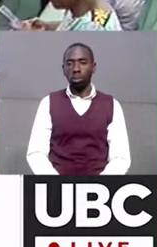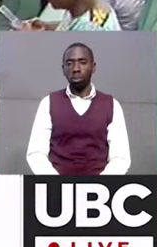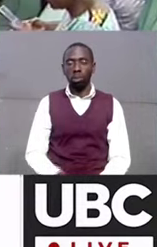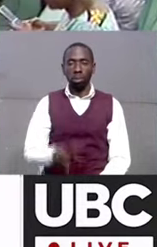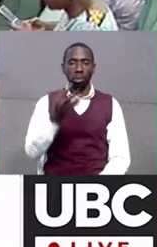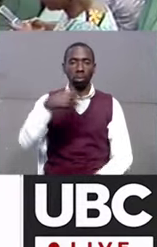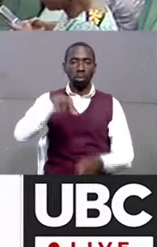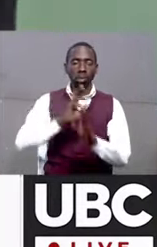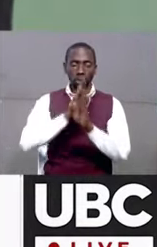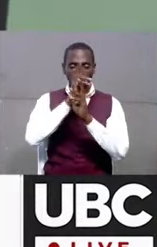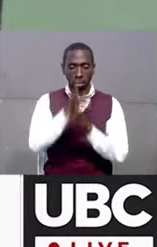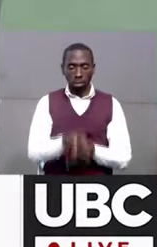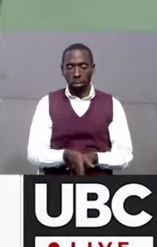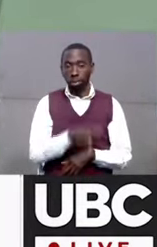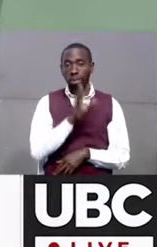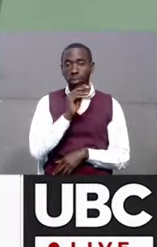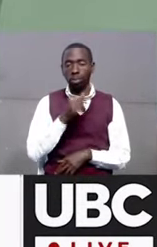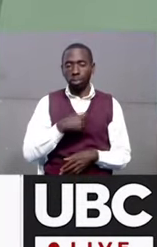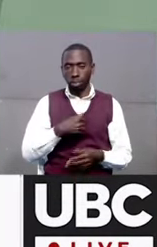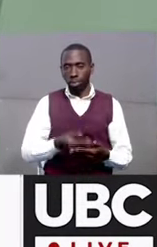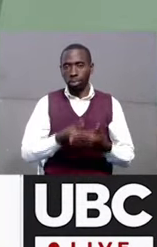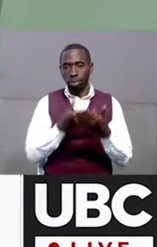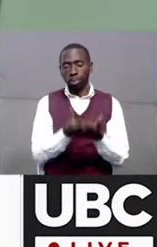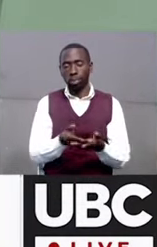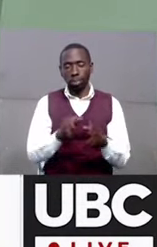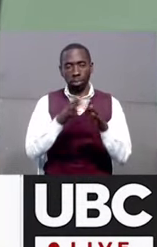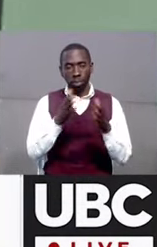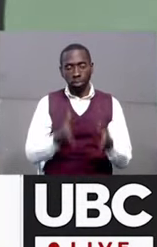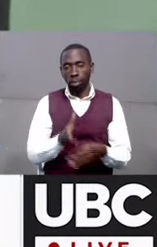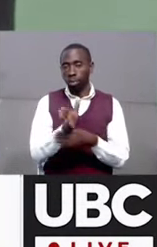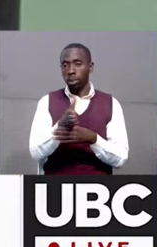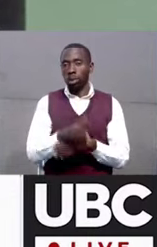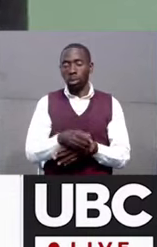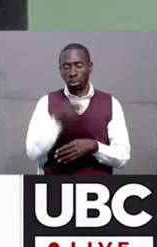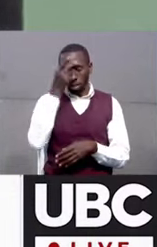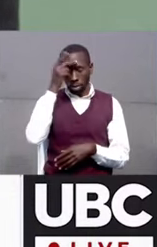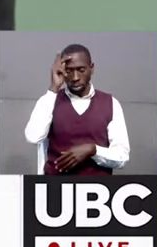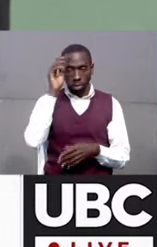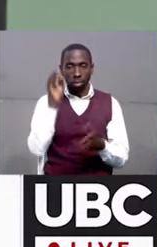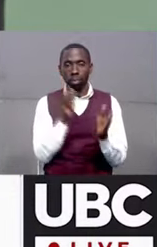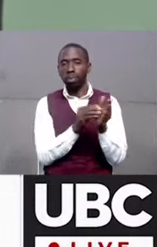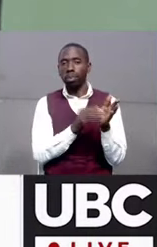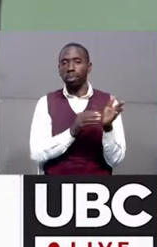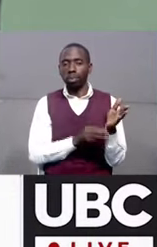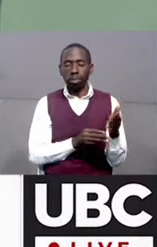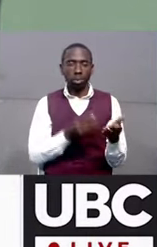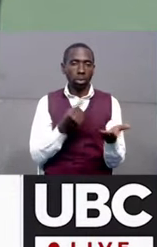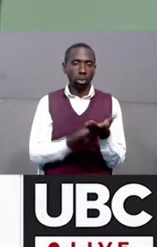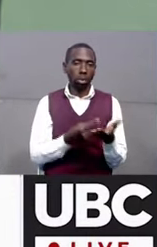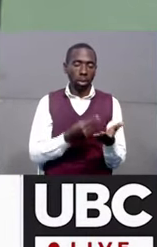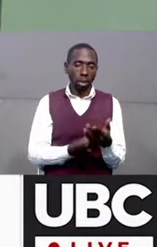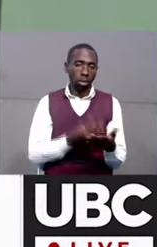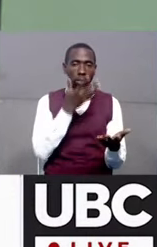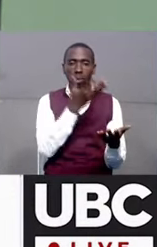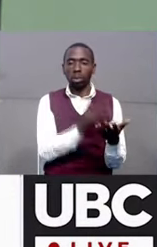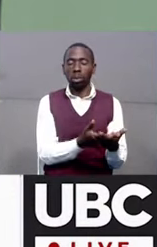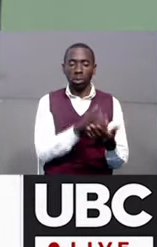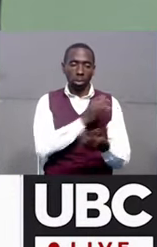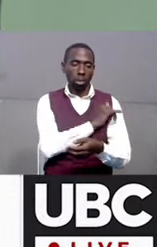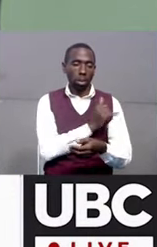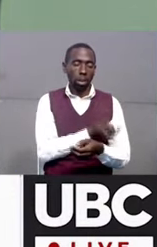Right, Honorable Speaker, I beg to lay on table the Ministerial Policy Statement for the Uganda Free Zones Authority,